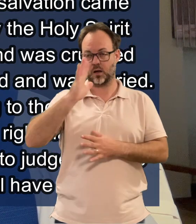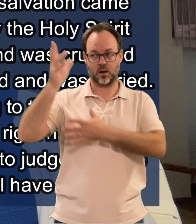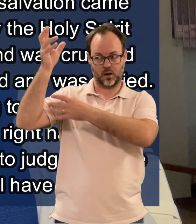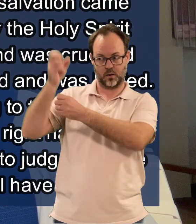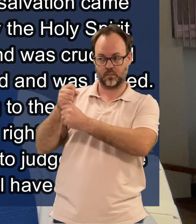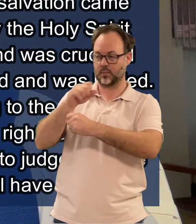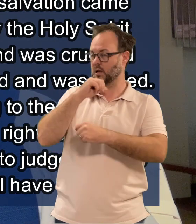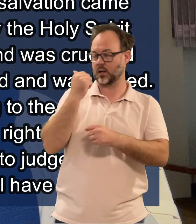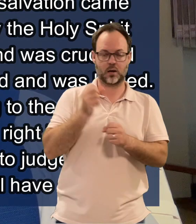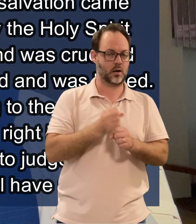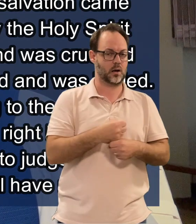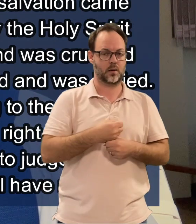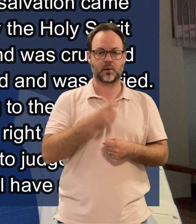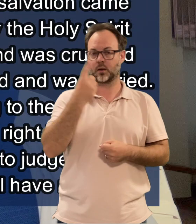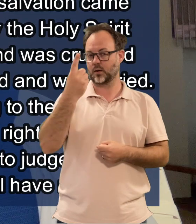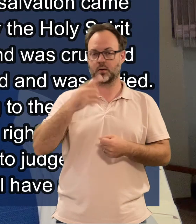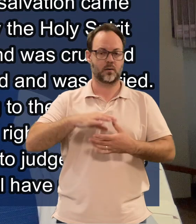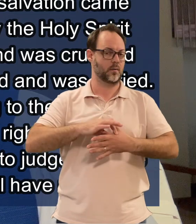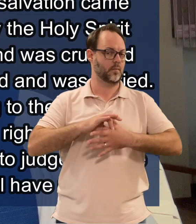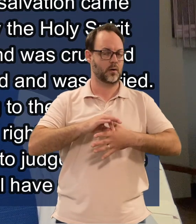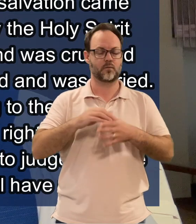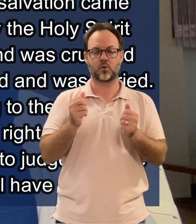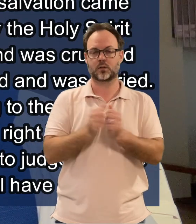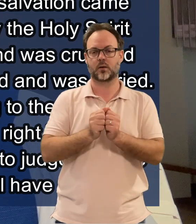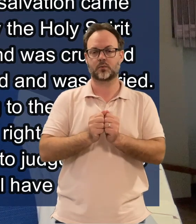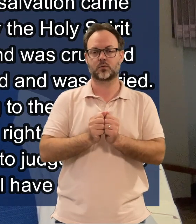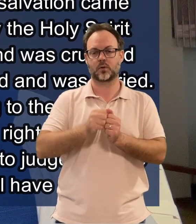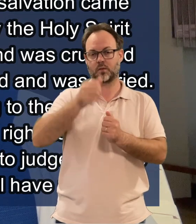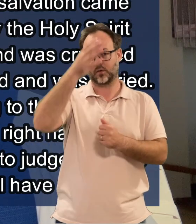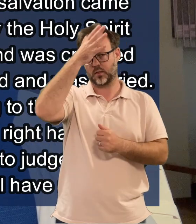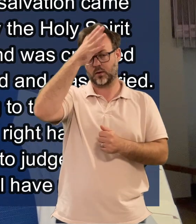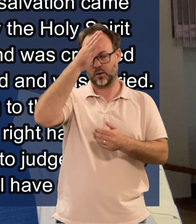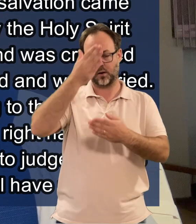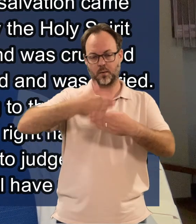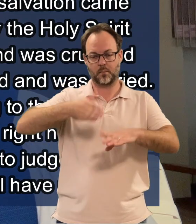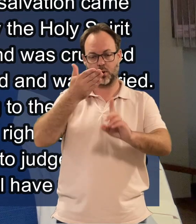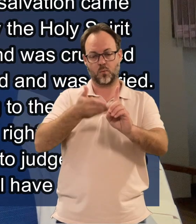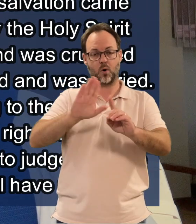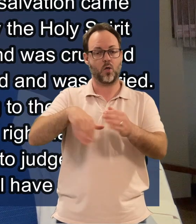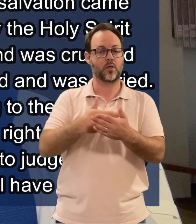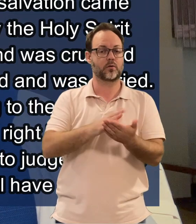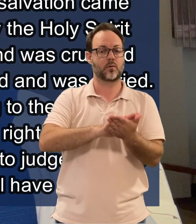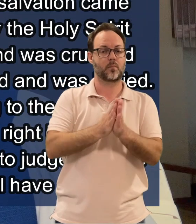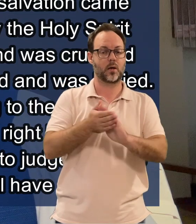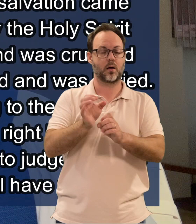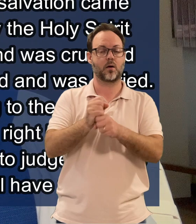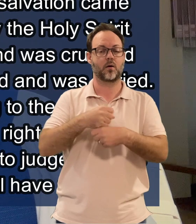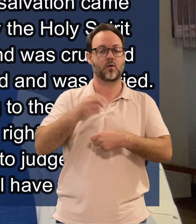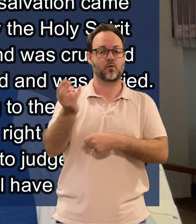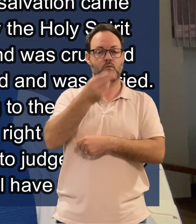very God, begotten, not made, being of one substance with the Father, by whom all things were